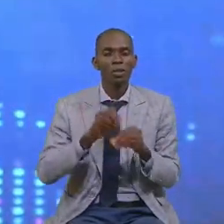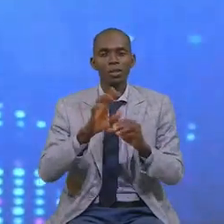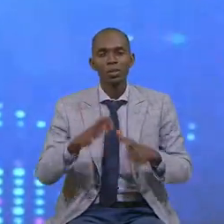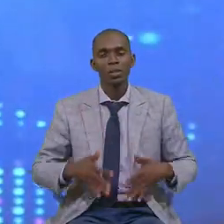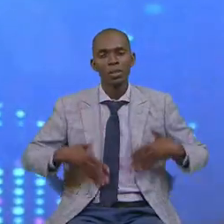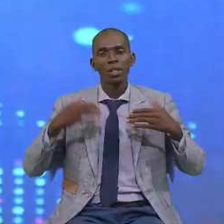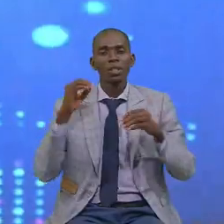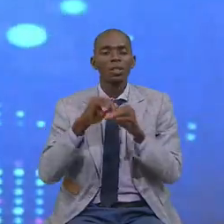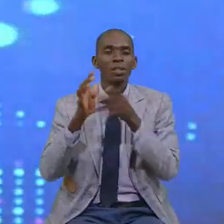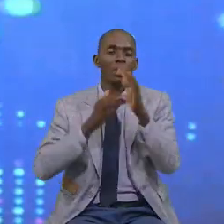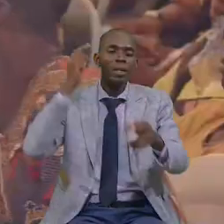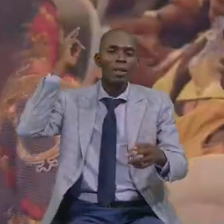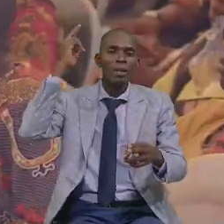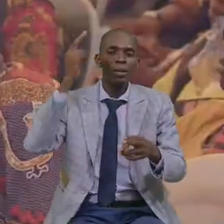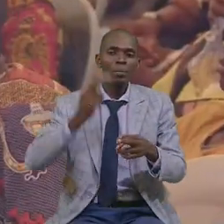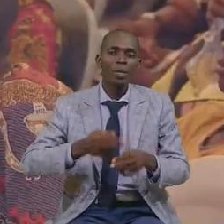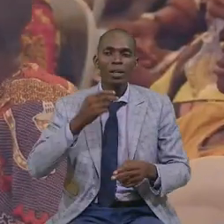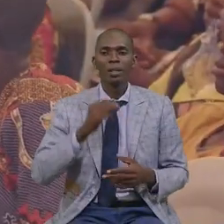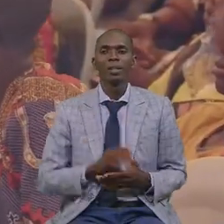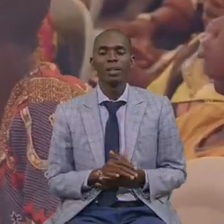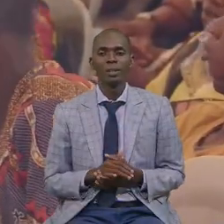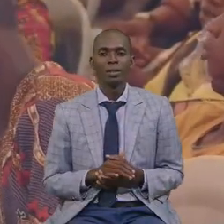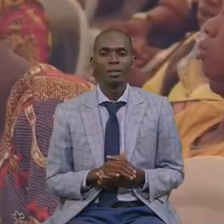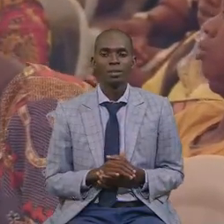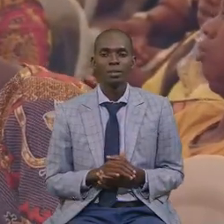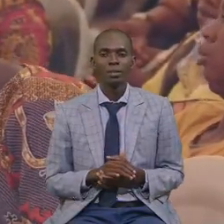in Jesus' name.